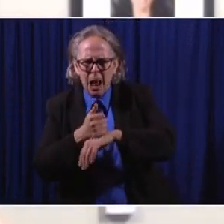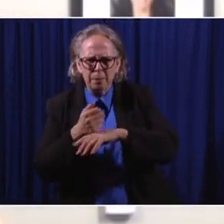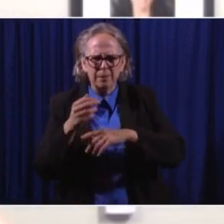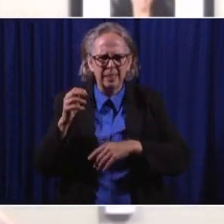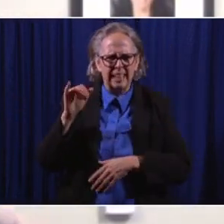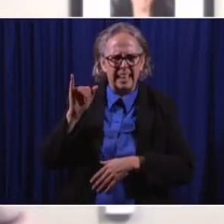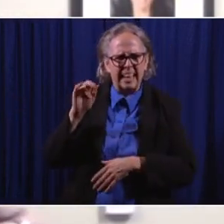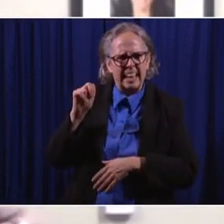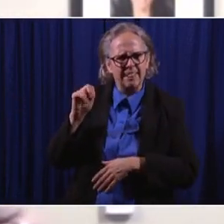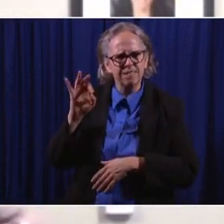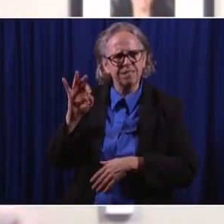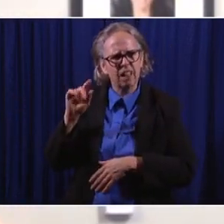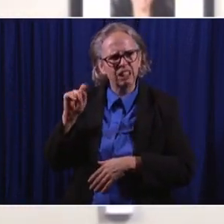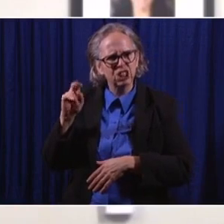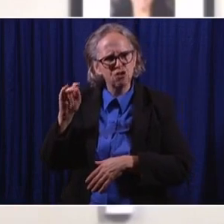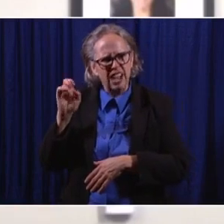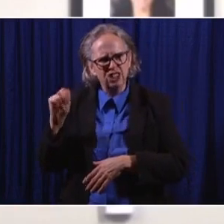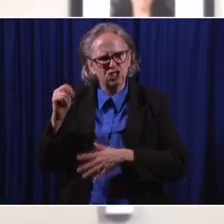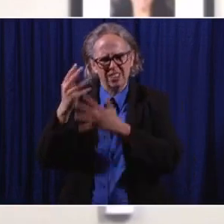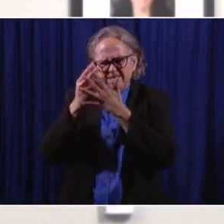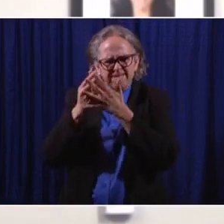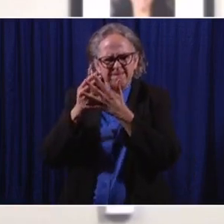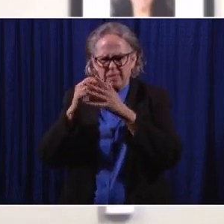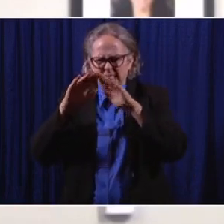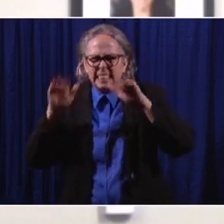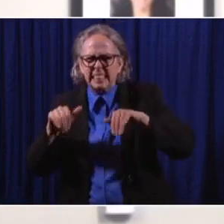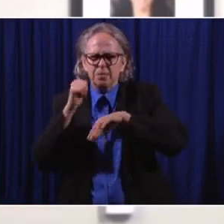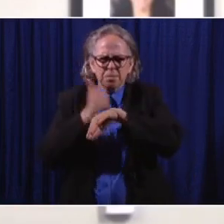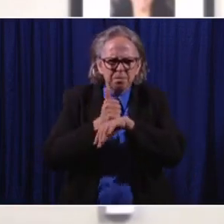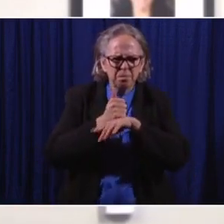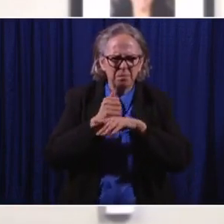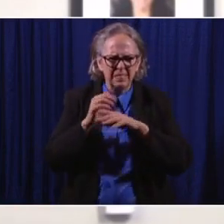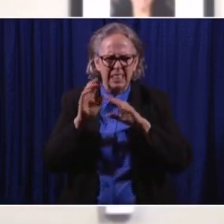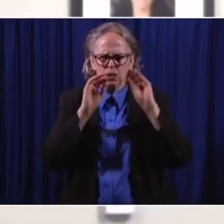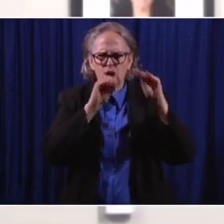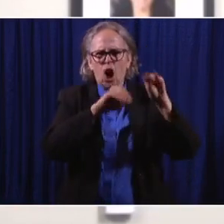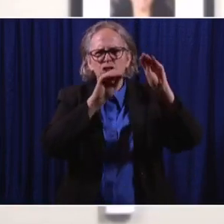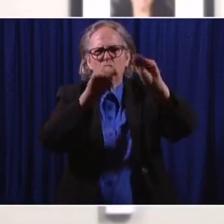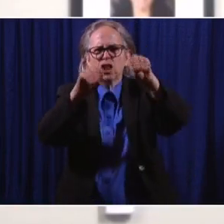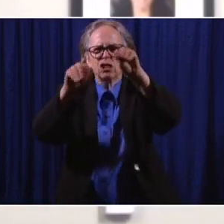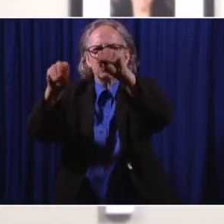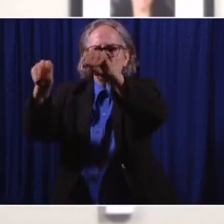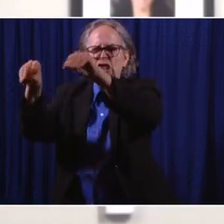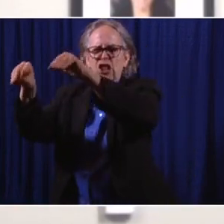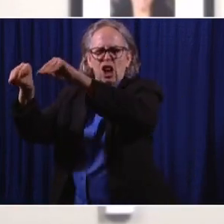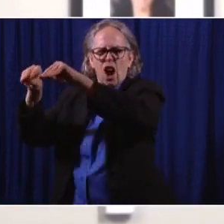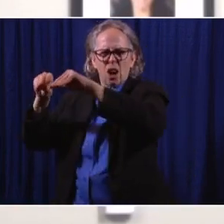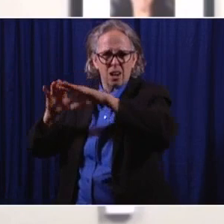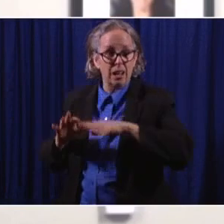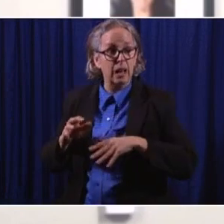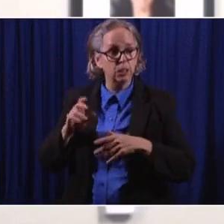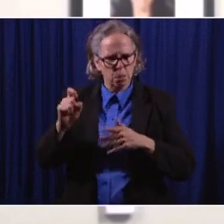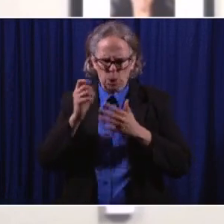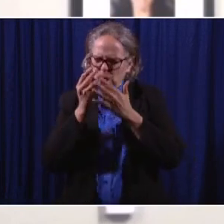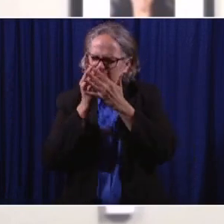filtration systems are installed at 5 of our facilities, and they're supposed to, obviously clean COVID out